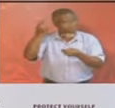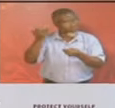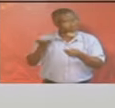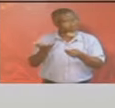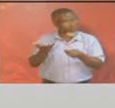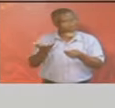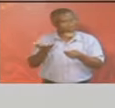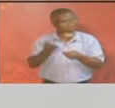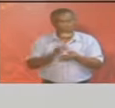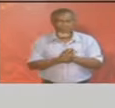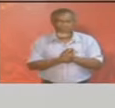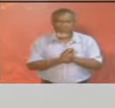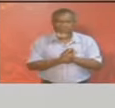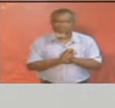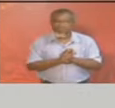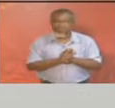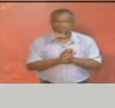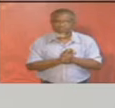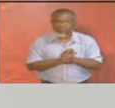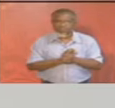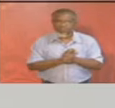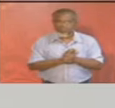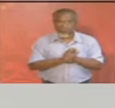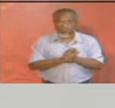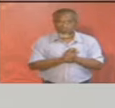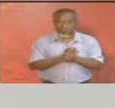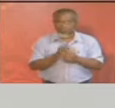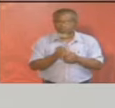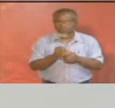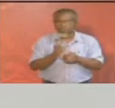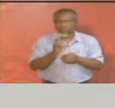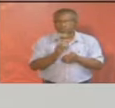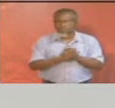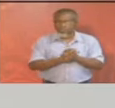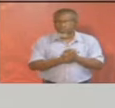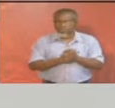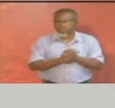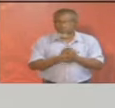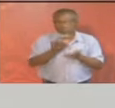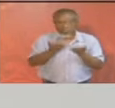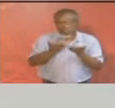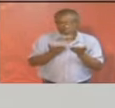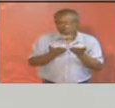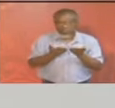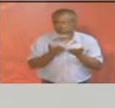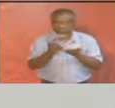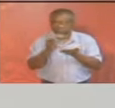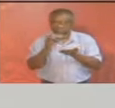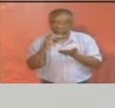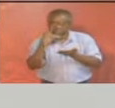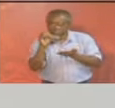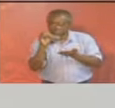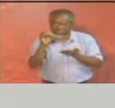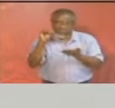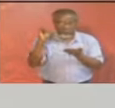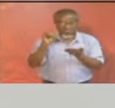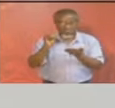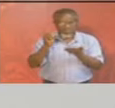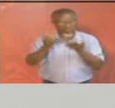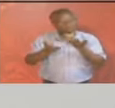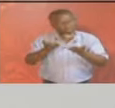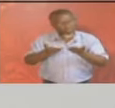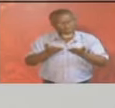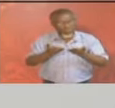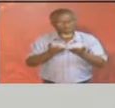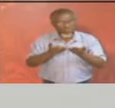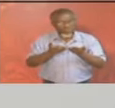a significant proportion, maybe around half, maybe sometimes a little more, of the individuals whom we have identified that showed up